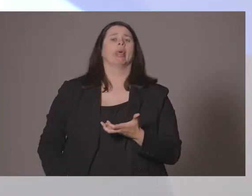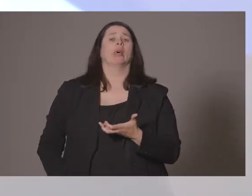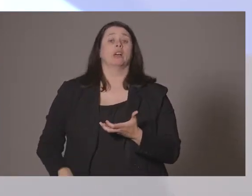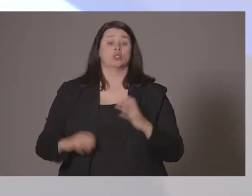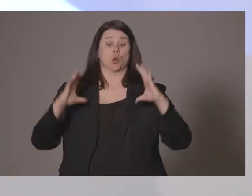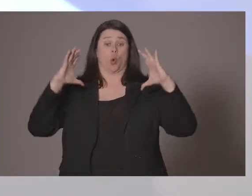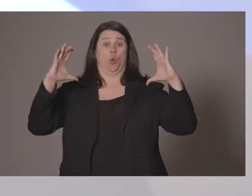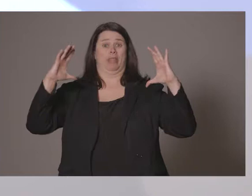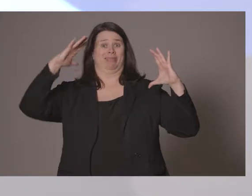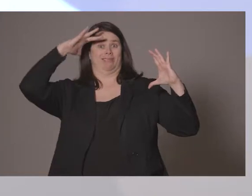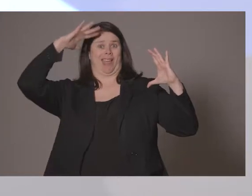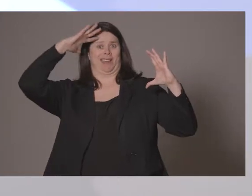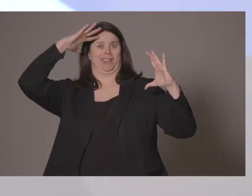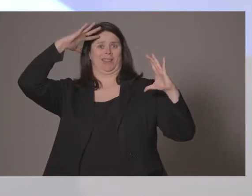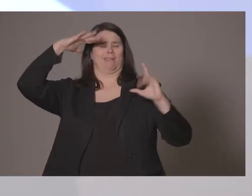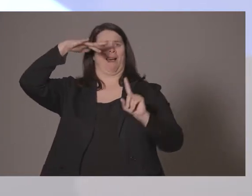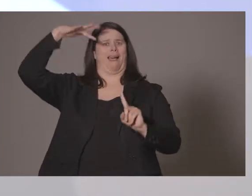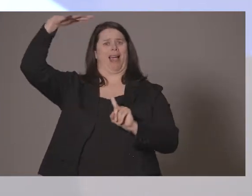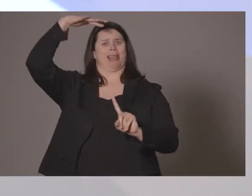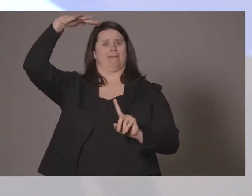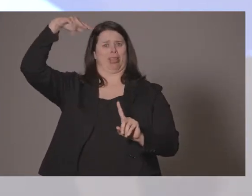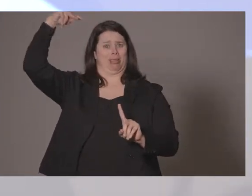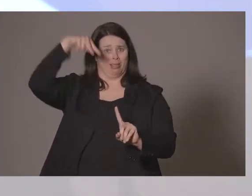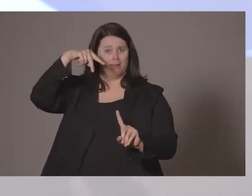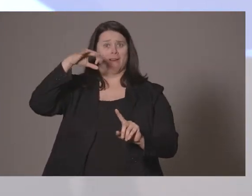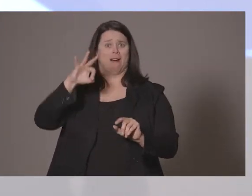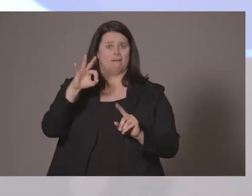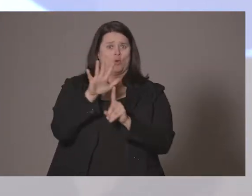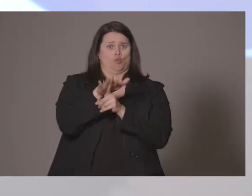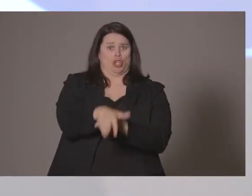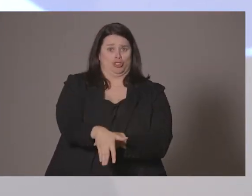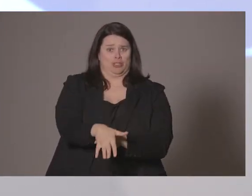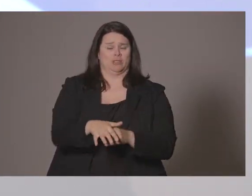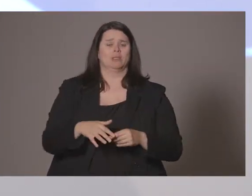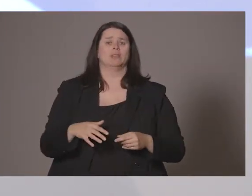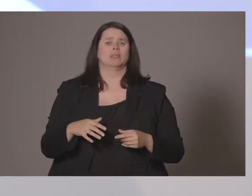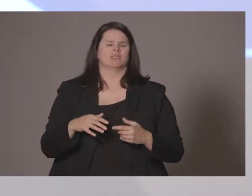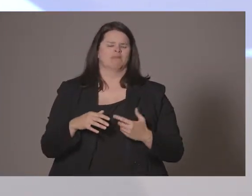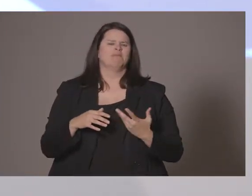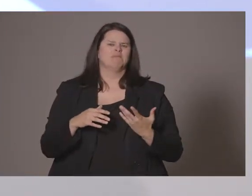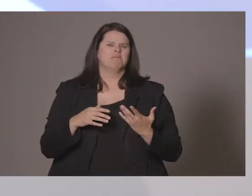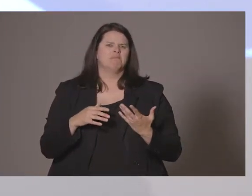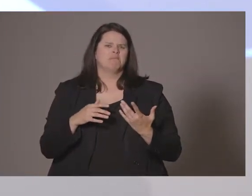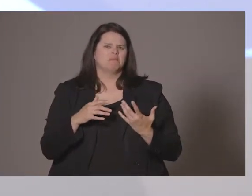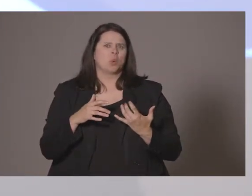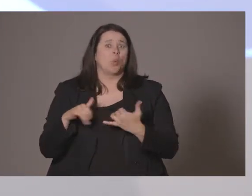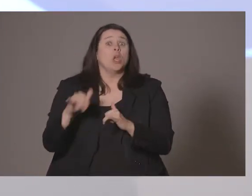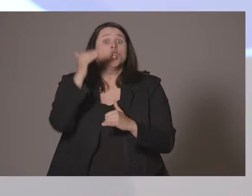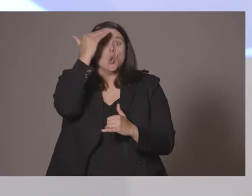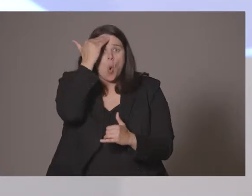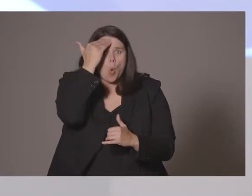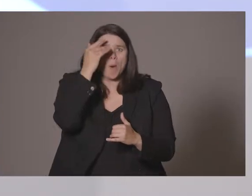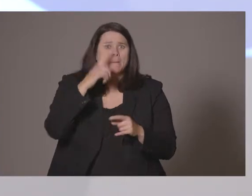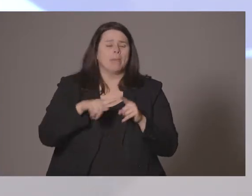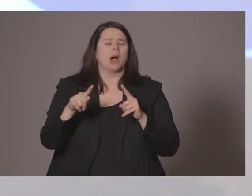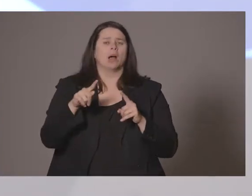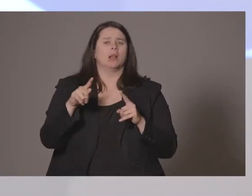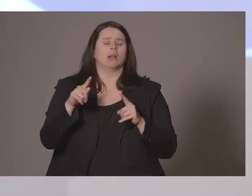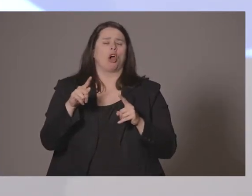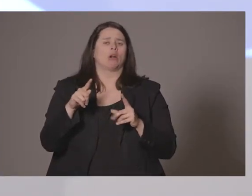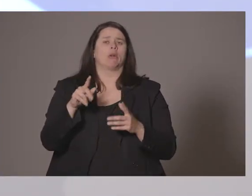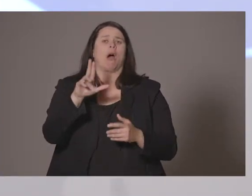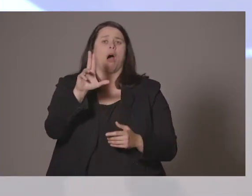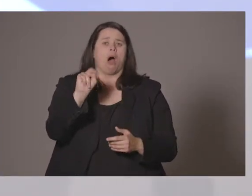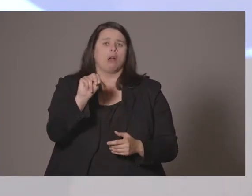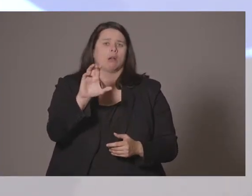oppression, for example, are the things that we're really familiar with that we don't even think about. So I'm